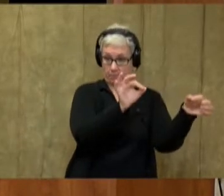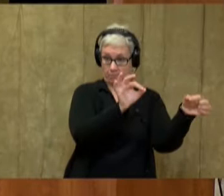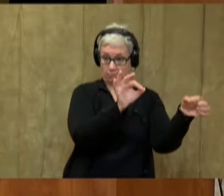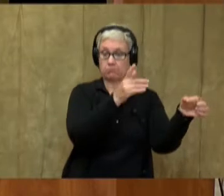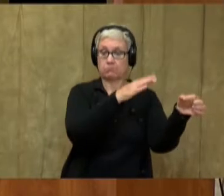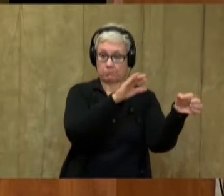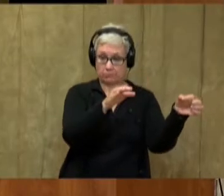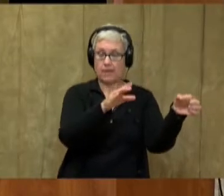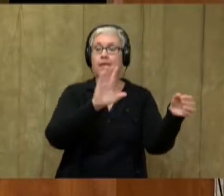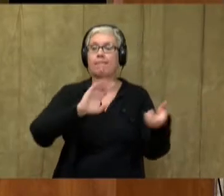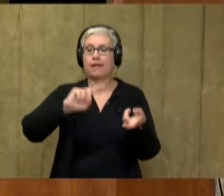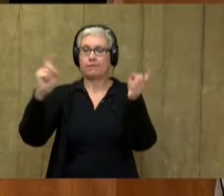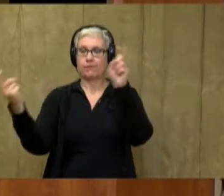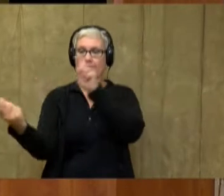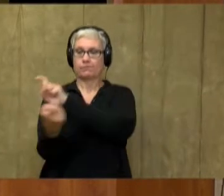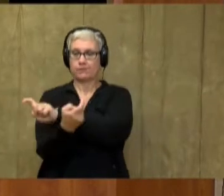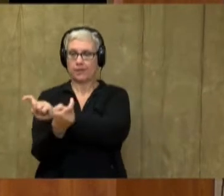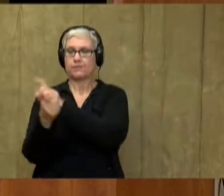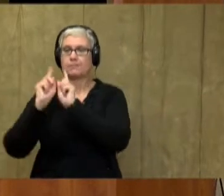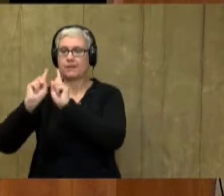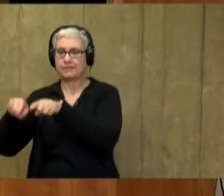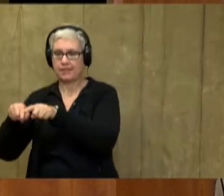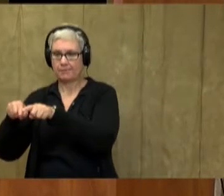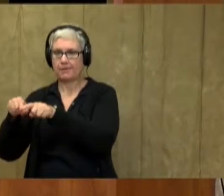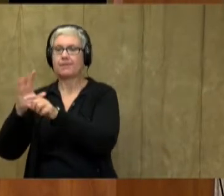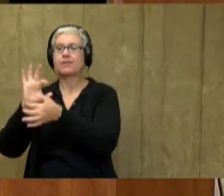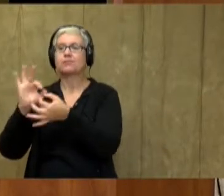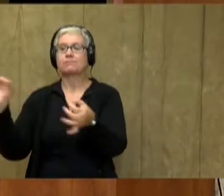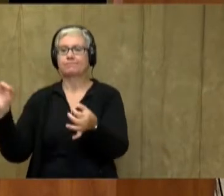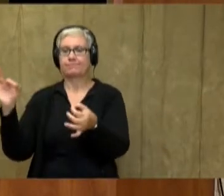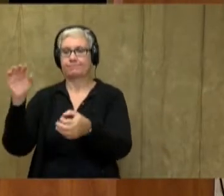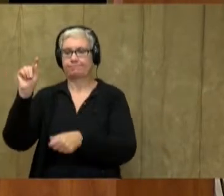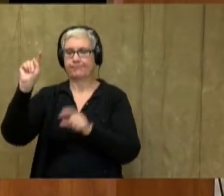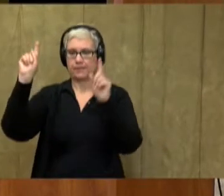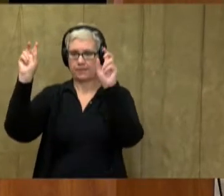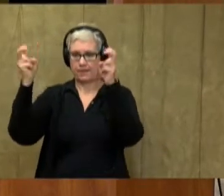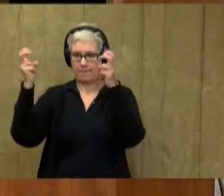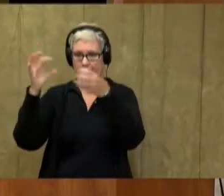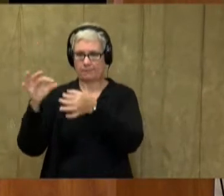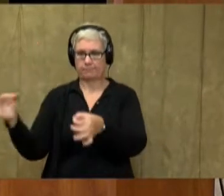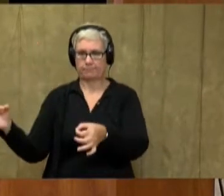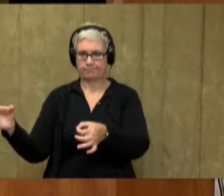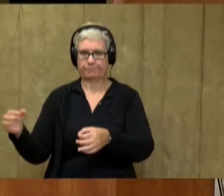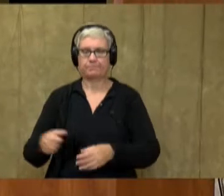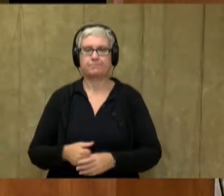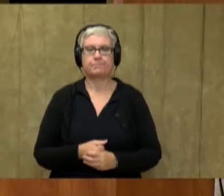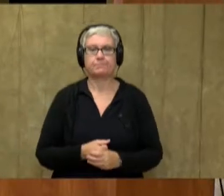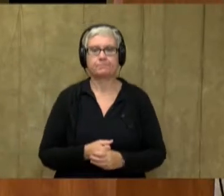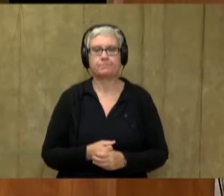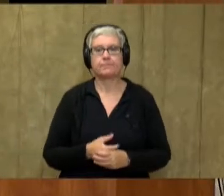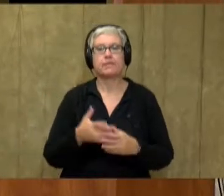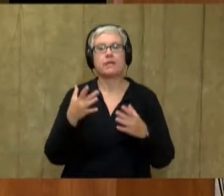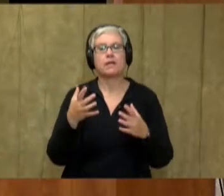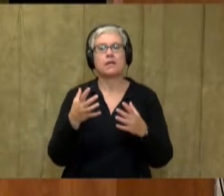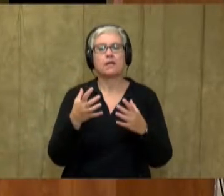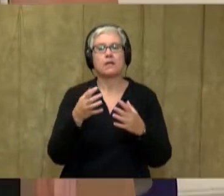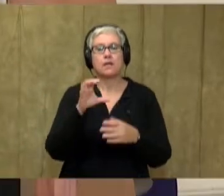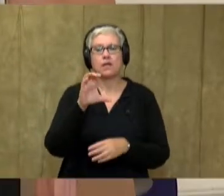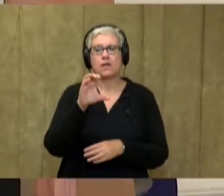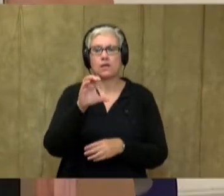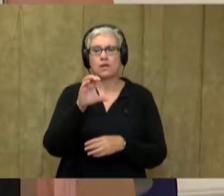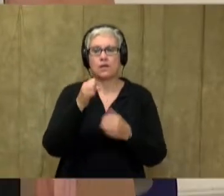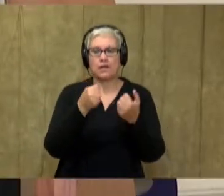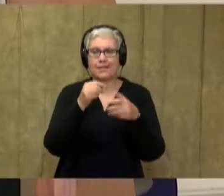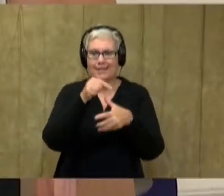defending. Secondly, concrete details. You must have facts or evidence to be able to back